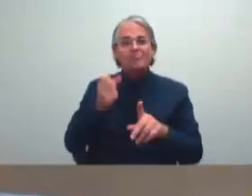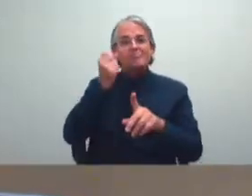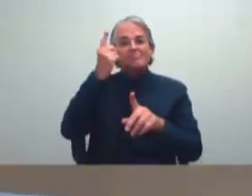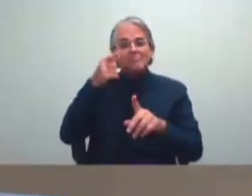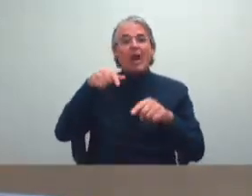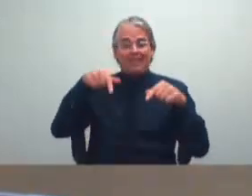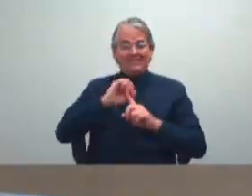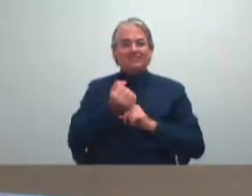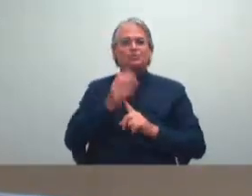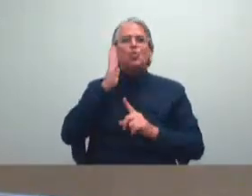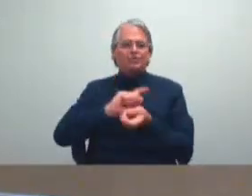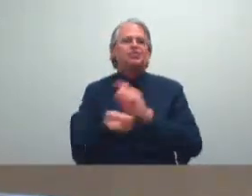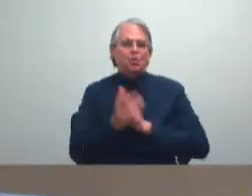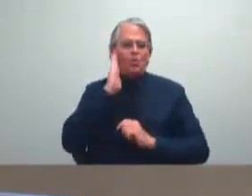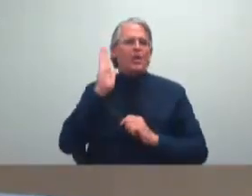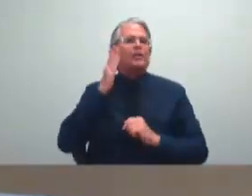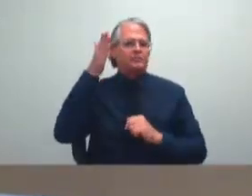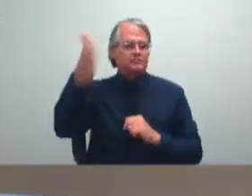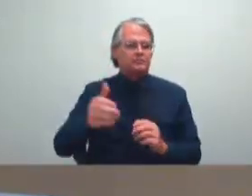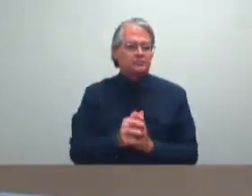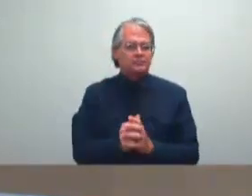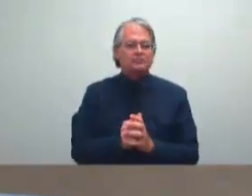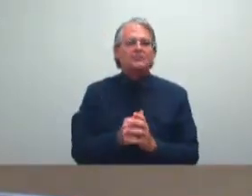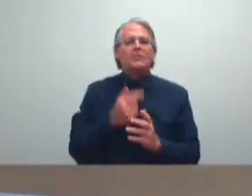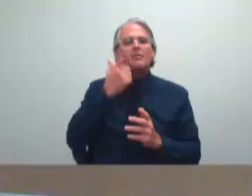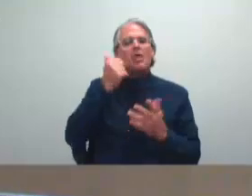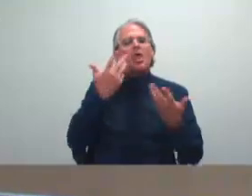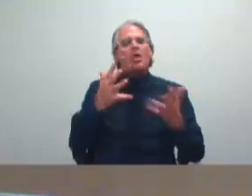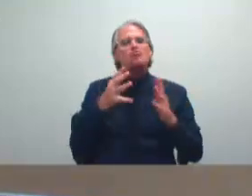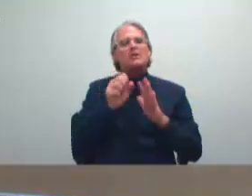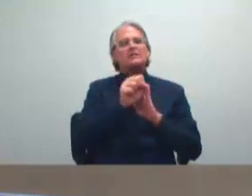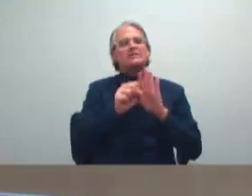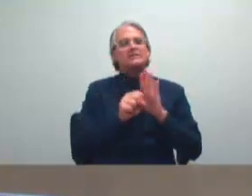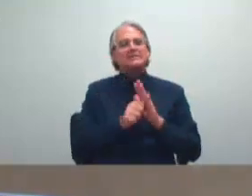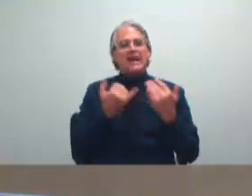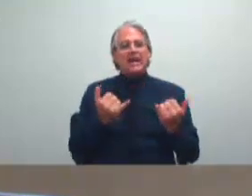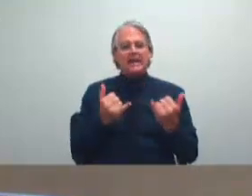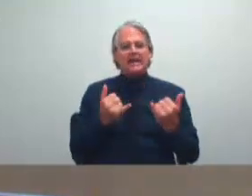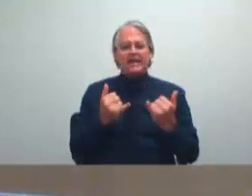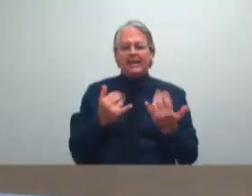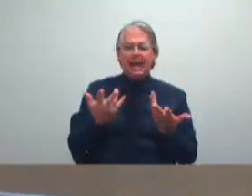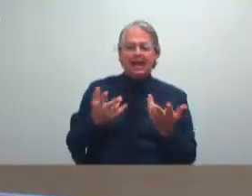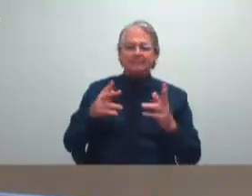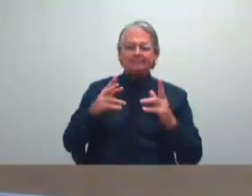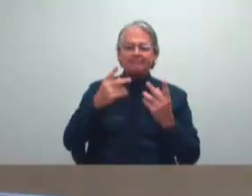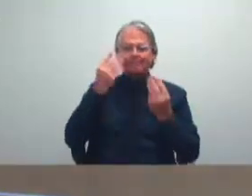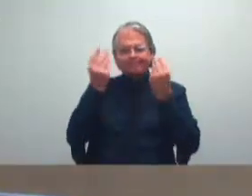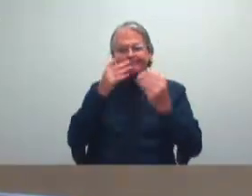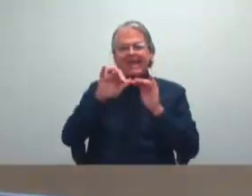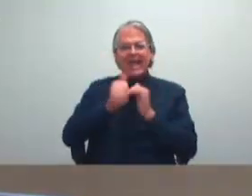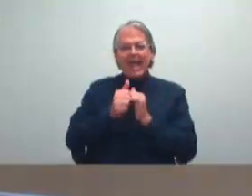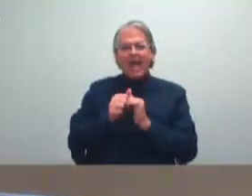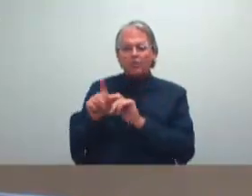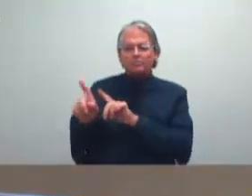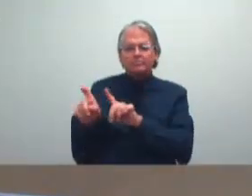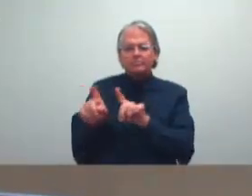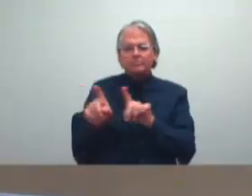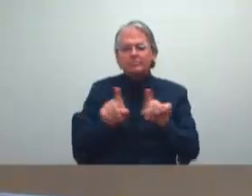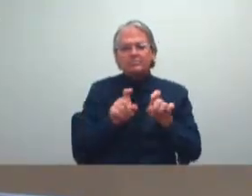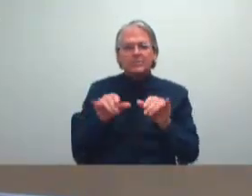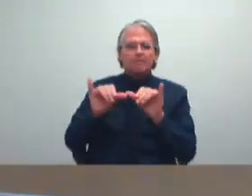the state is starting to evaluate how to do test positivity in a different way. Every development